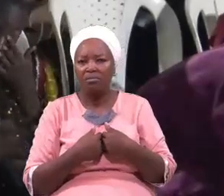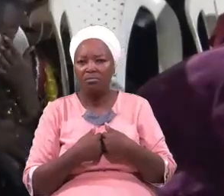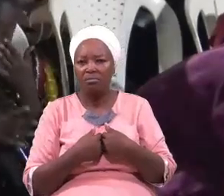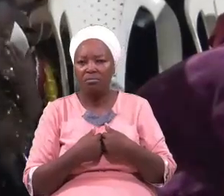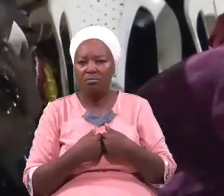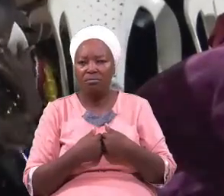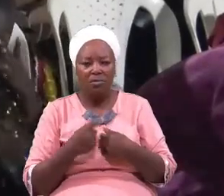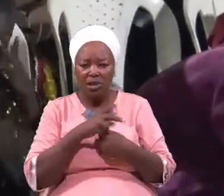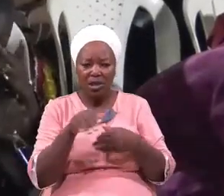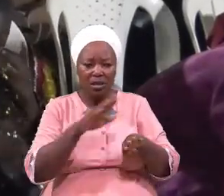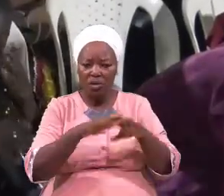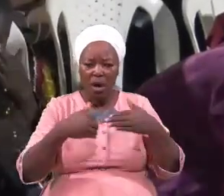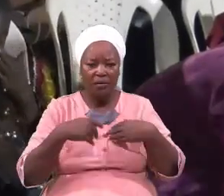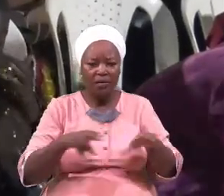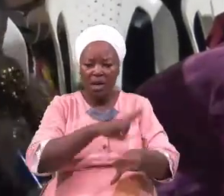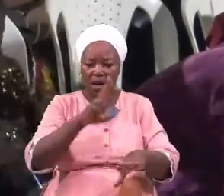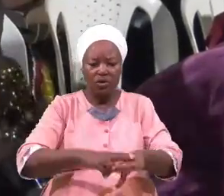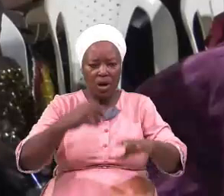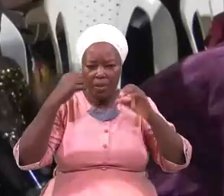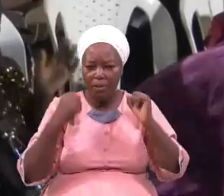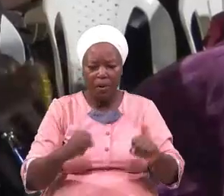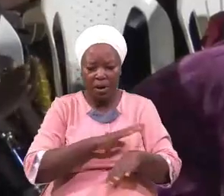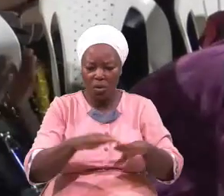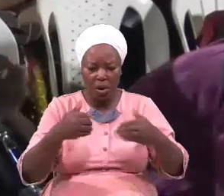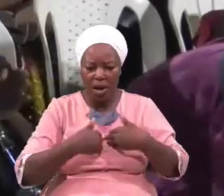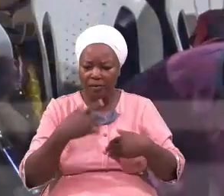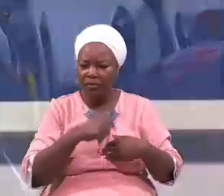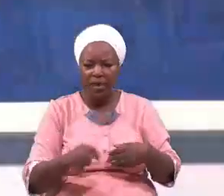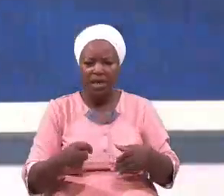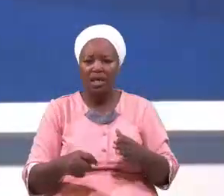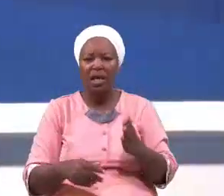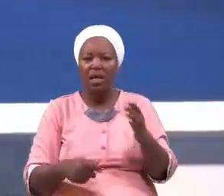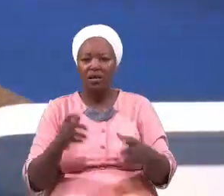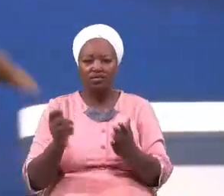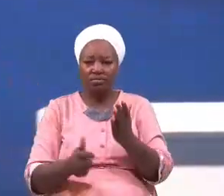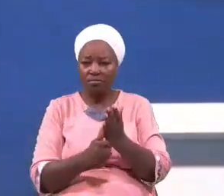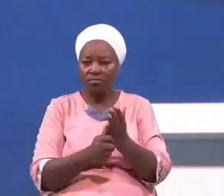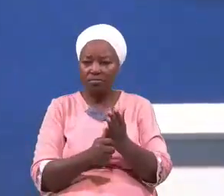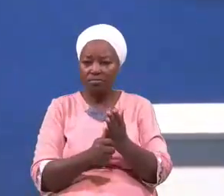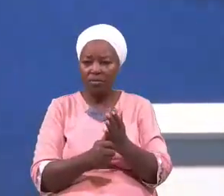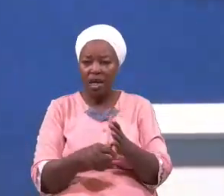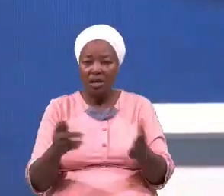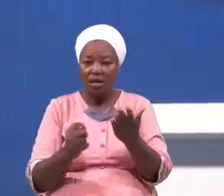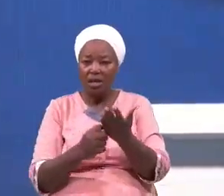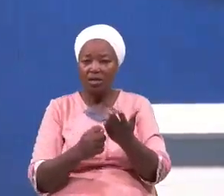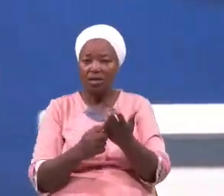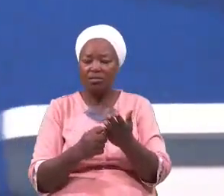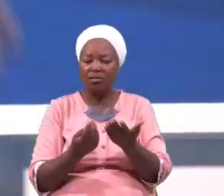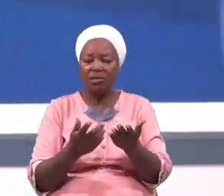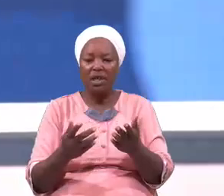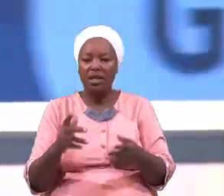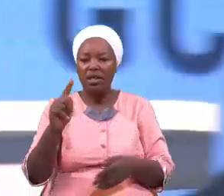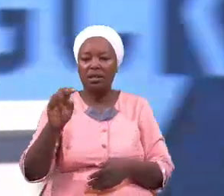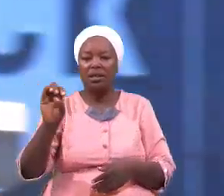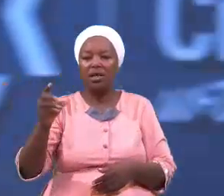They had no natural power. They had no technological power. They didn't have any scientific power to